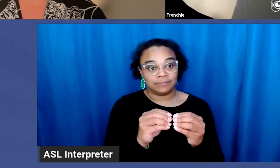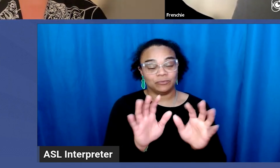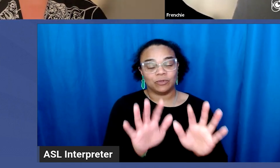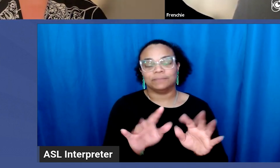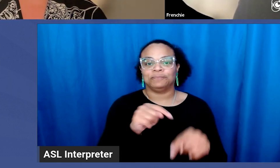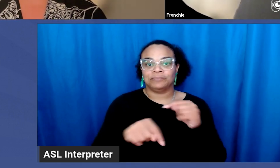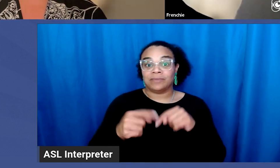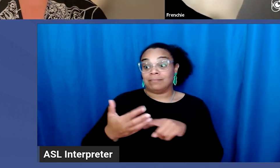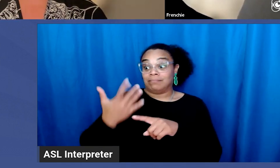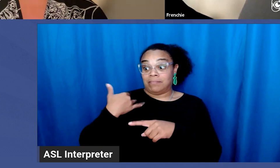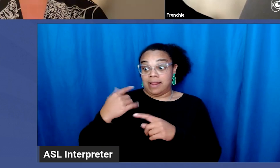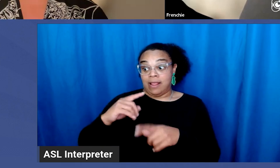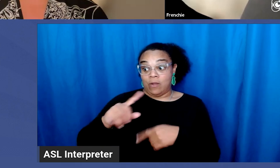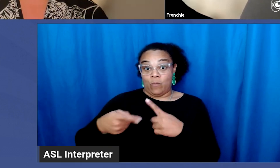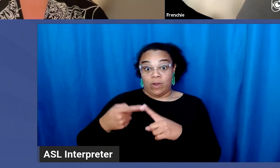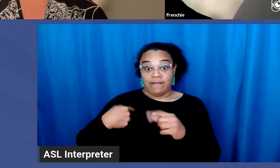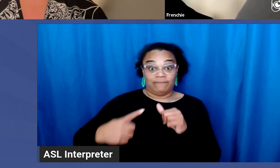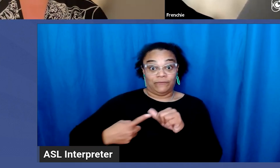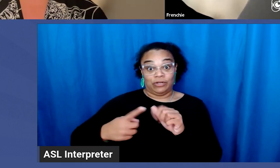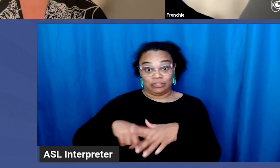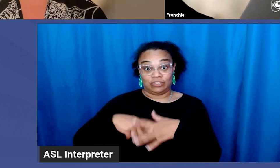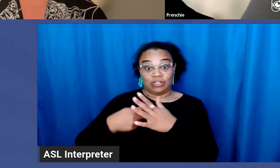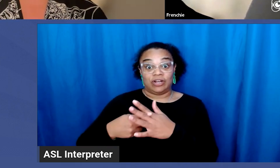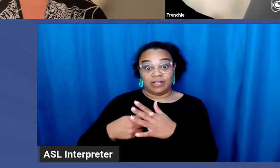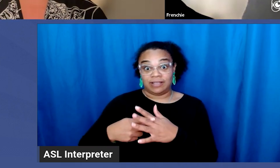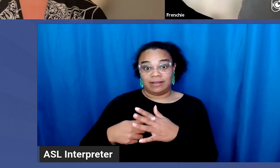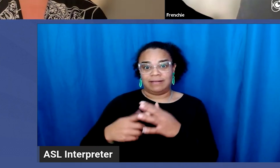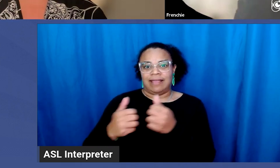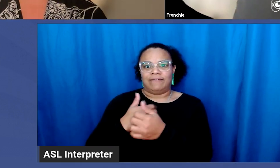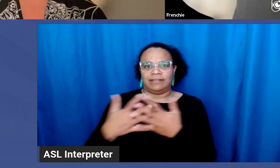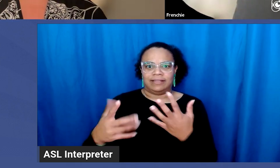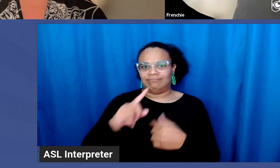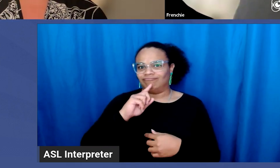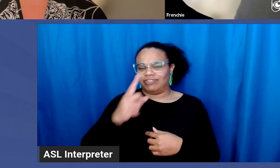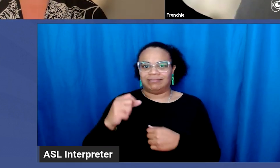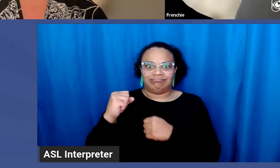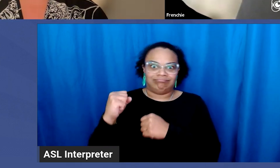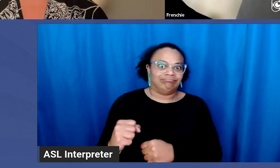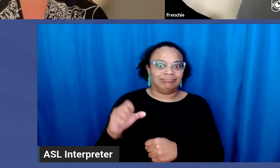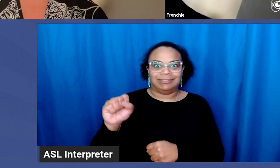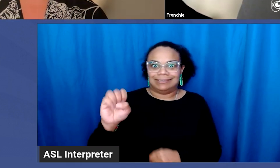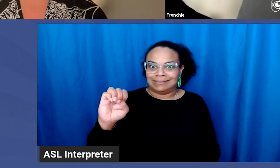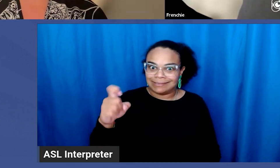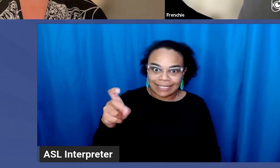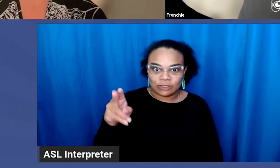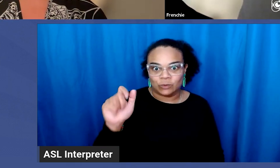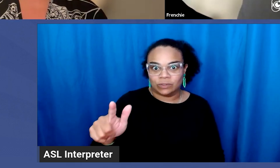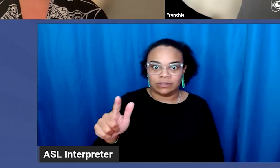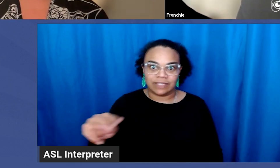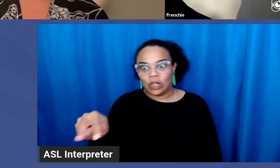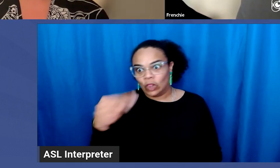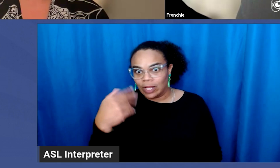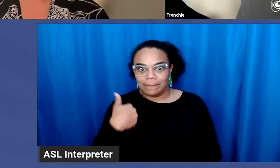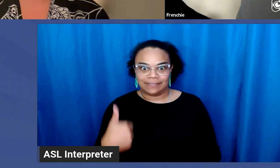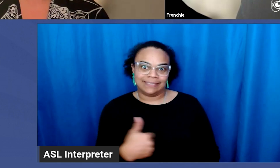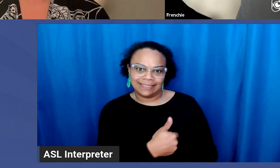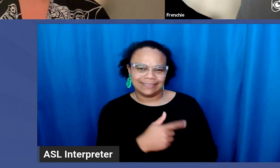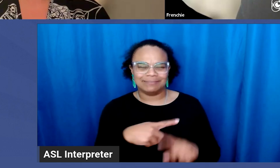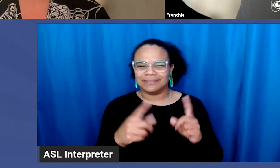started doing it, it was very like sexual, like look at my titties. But now, now it's just